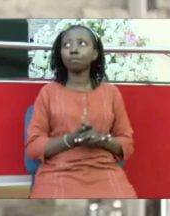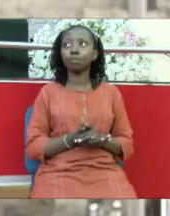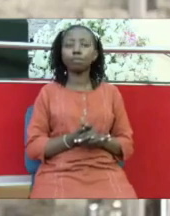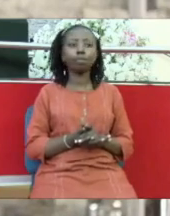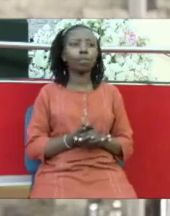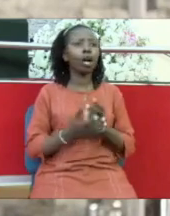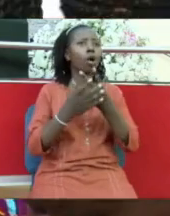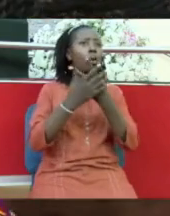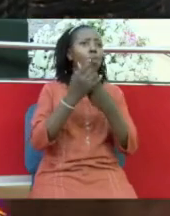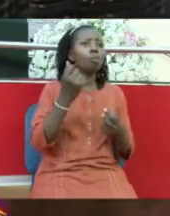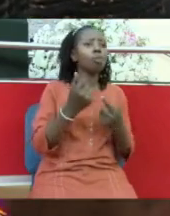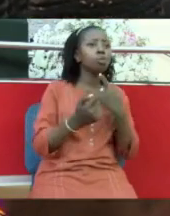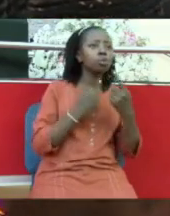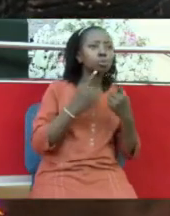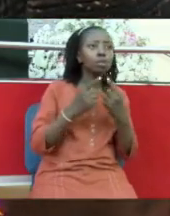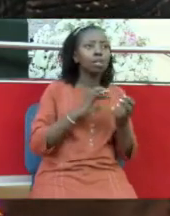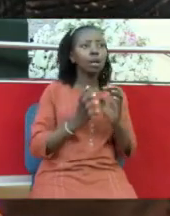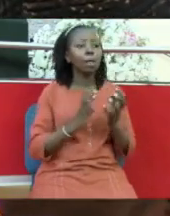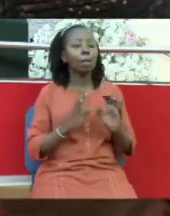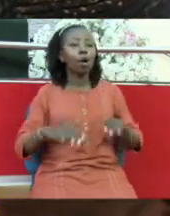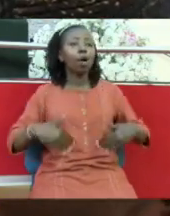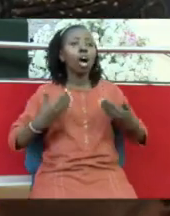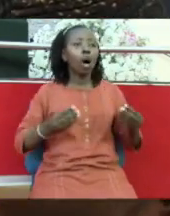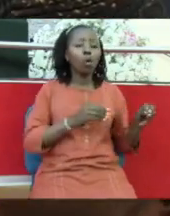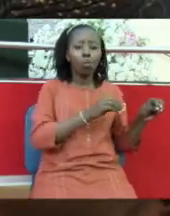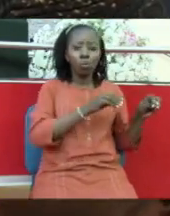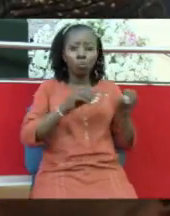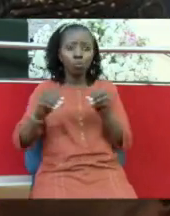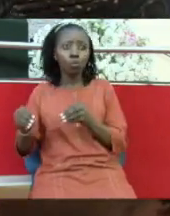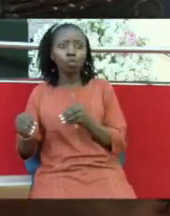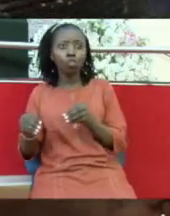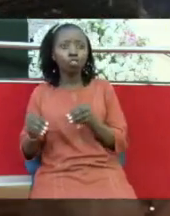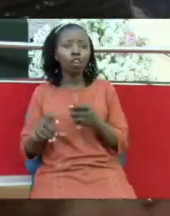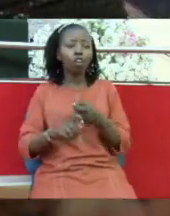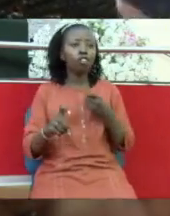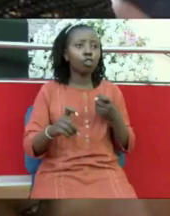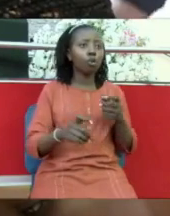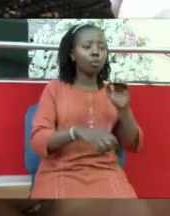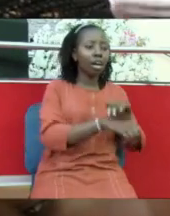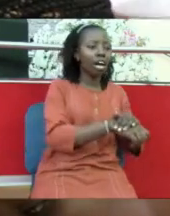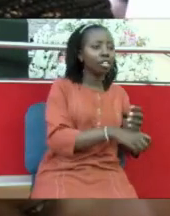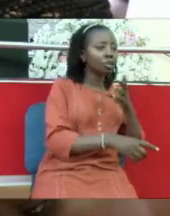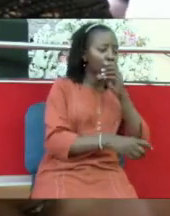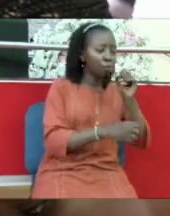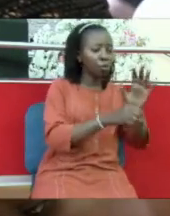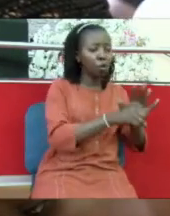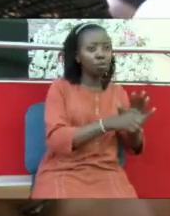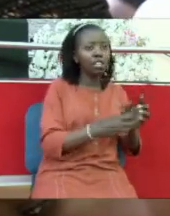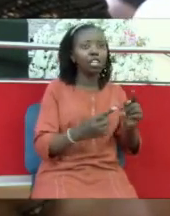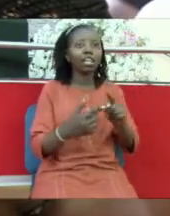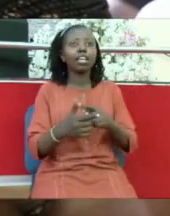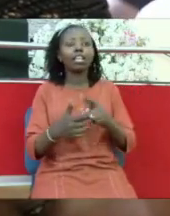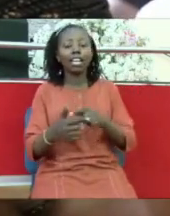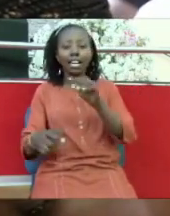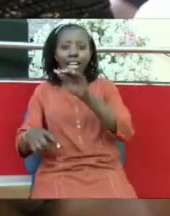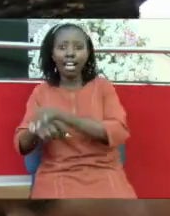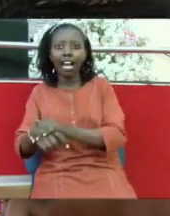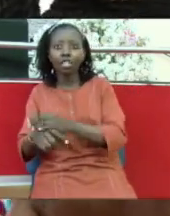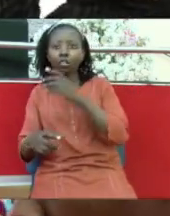Both of them speak about how you move from where you receive the promise to where you actually take possession of that